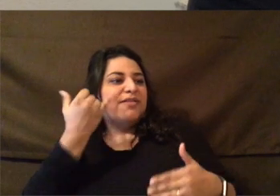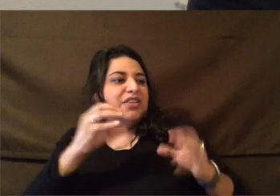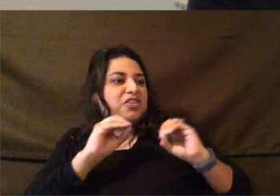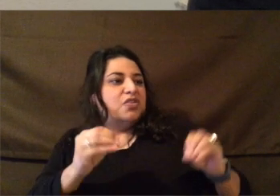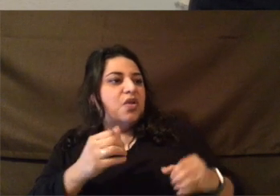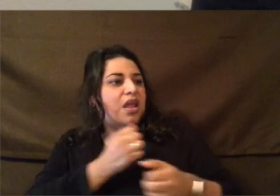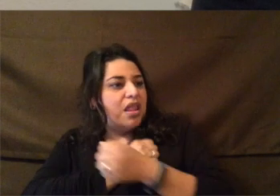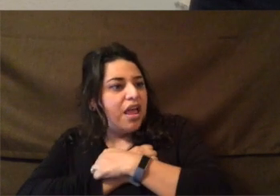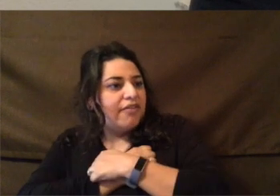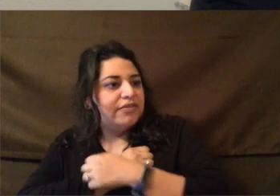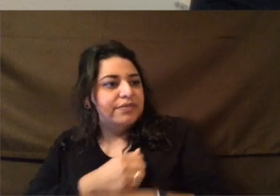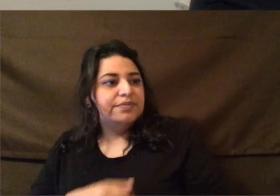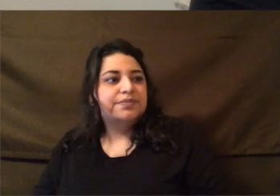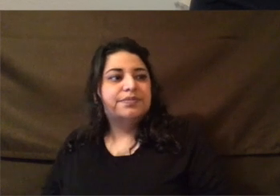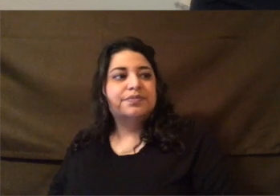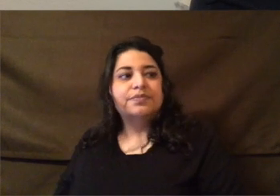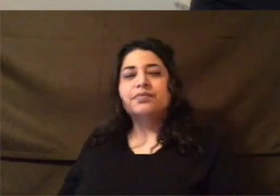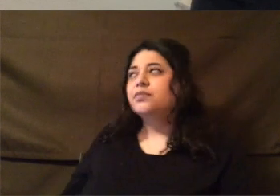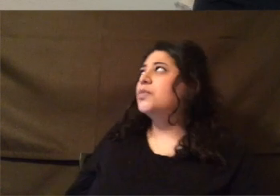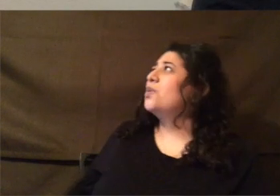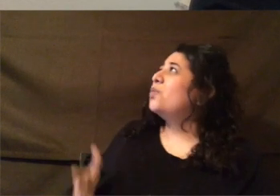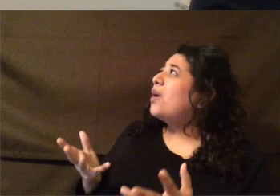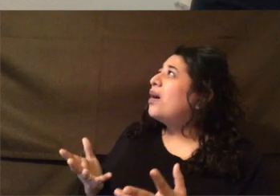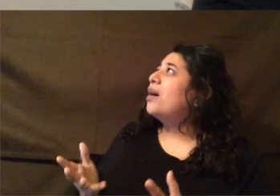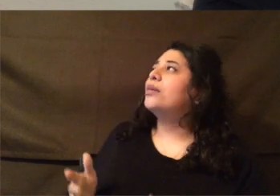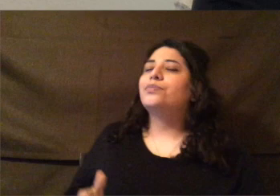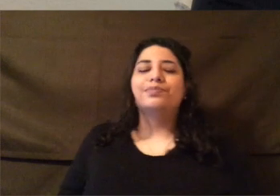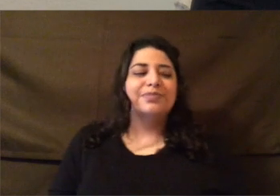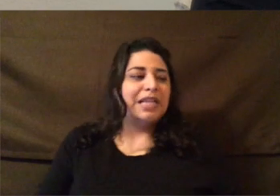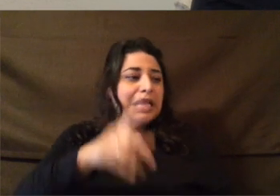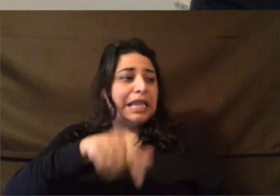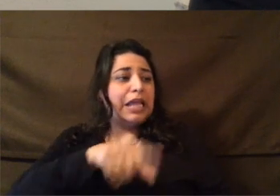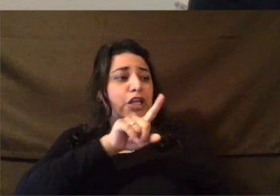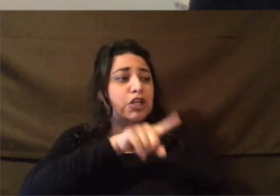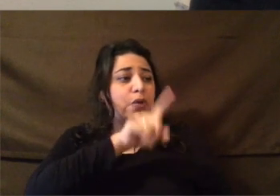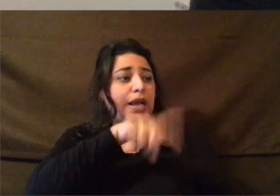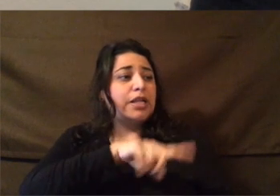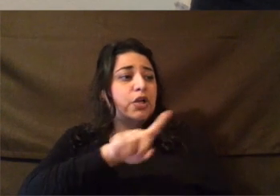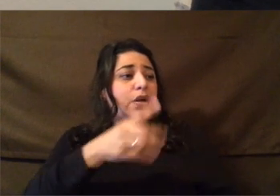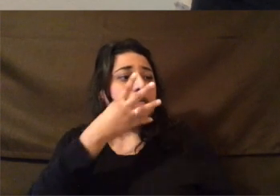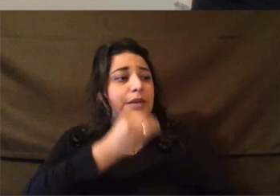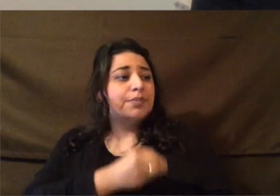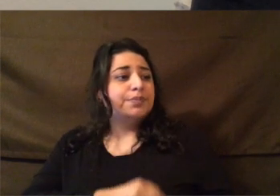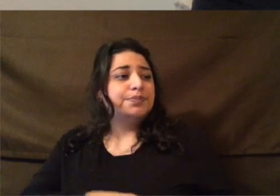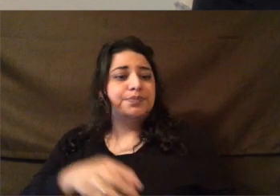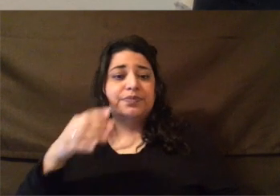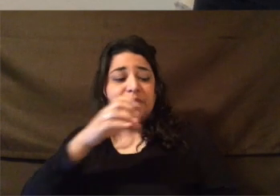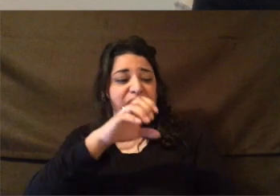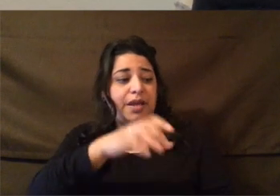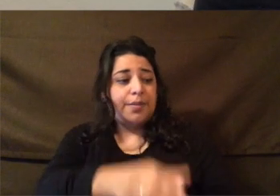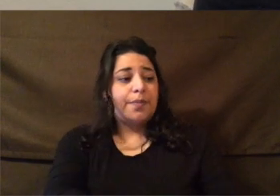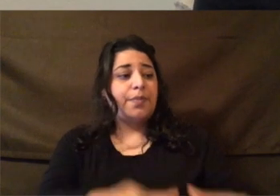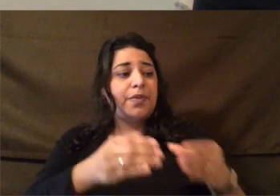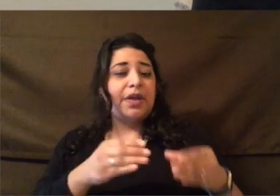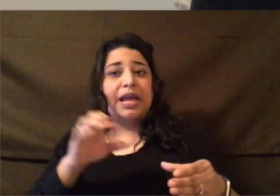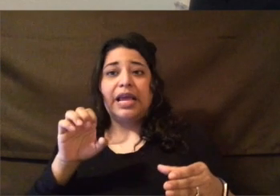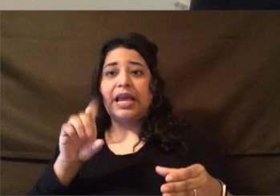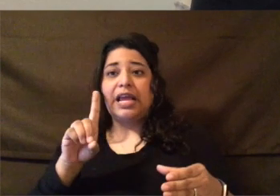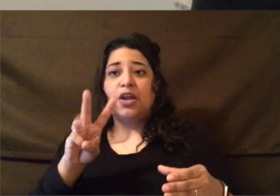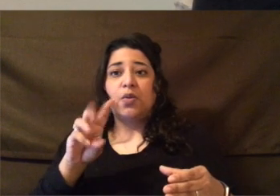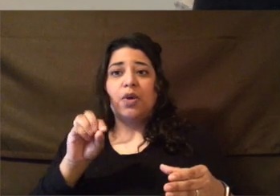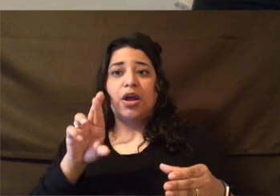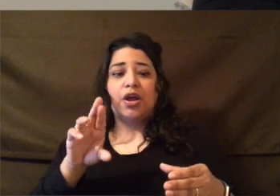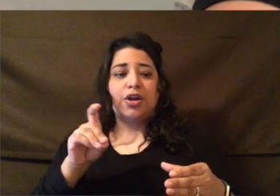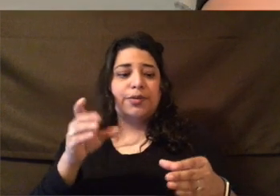But, well, it is late and you must go to sleep. Pellegrina took Edward from Abilene. She put him in his bed